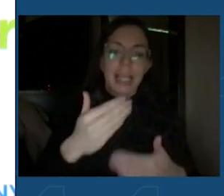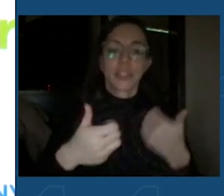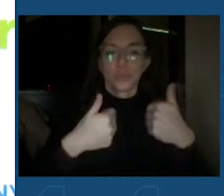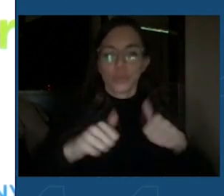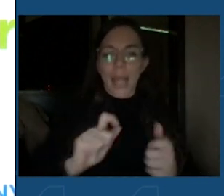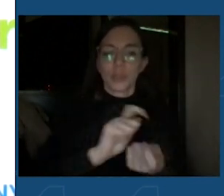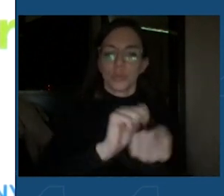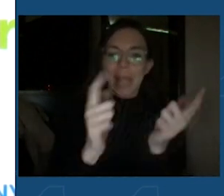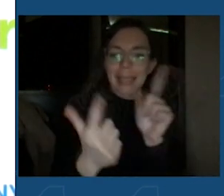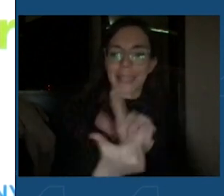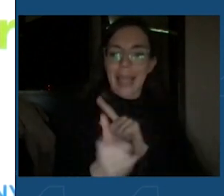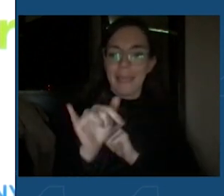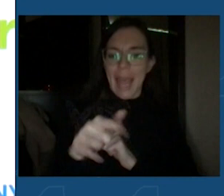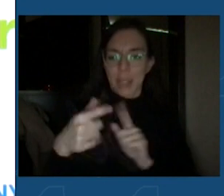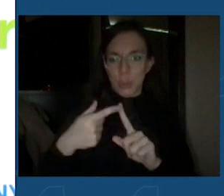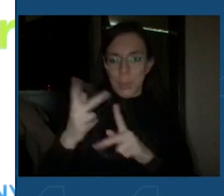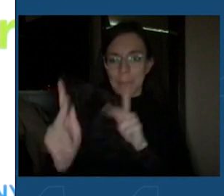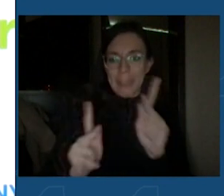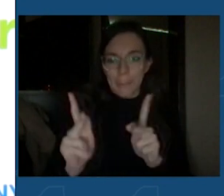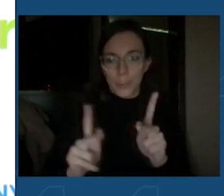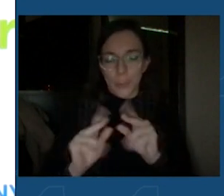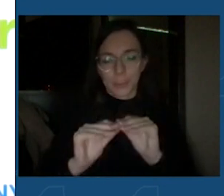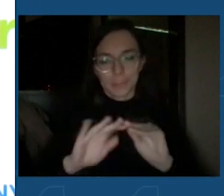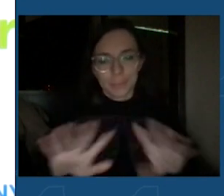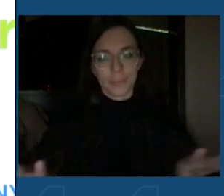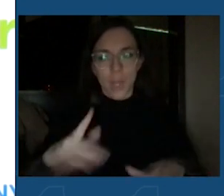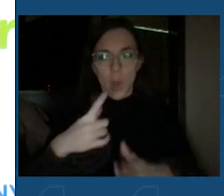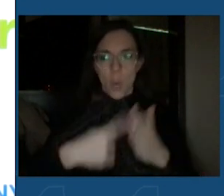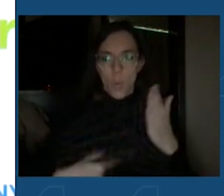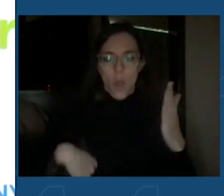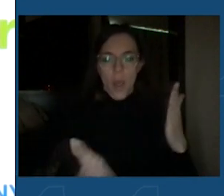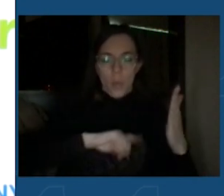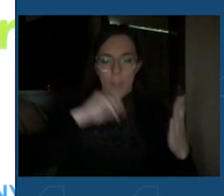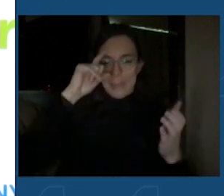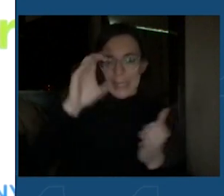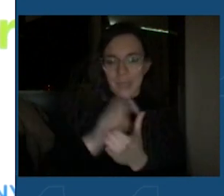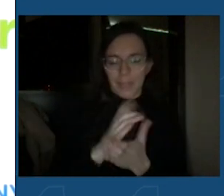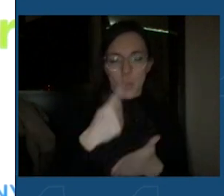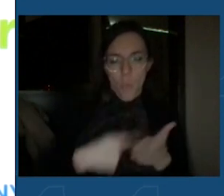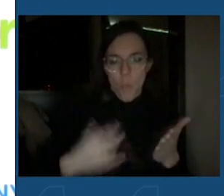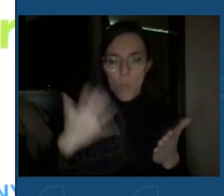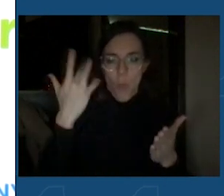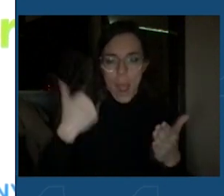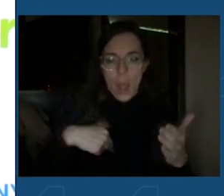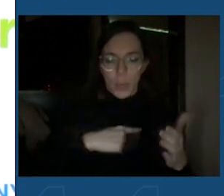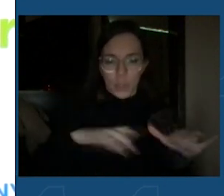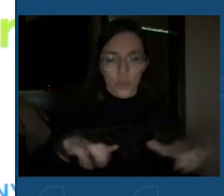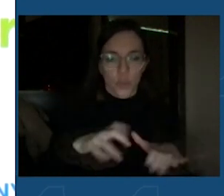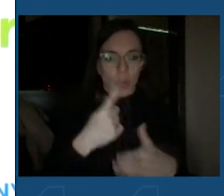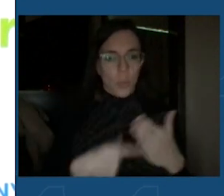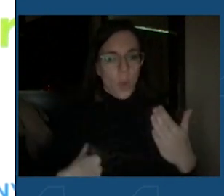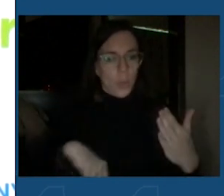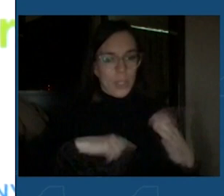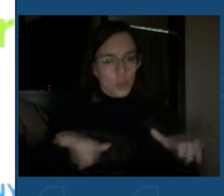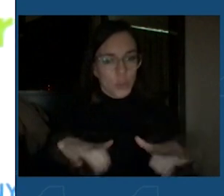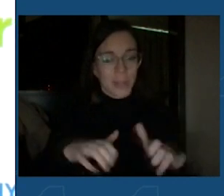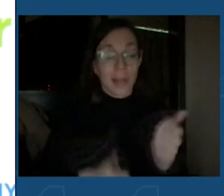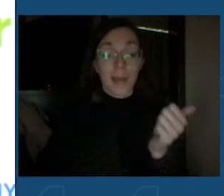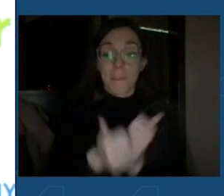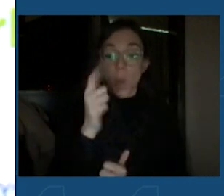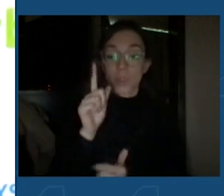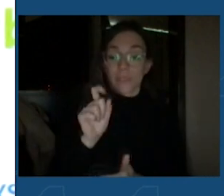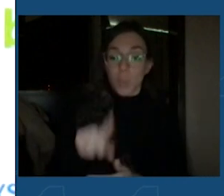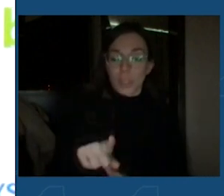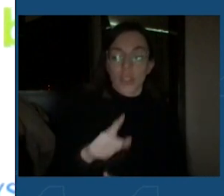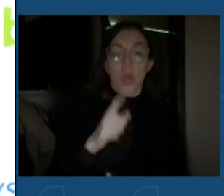people what it is we're about. Why are we doing what we're doing? Most of the questions are, what are you going to do